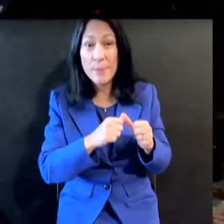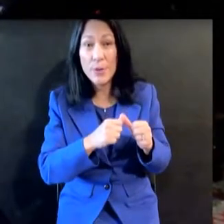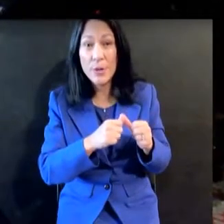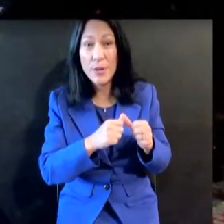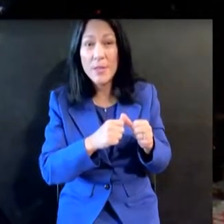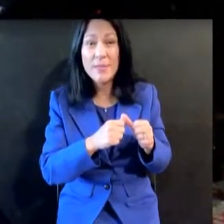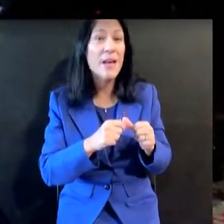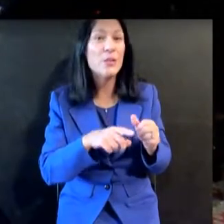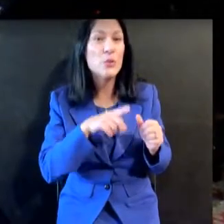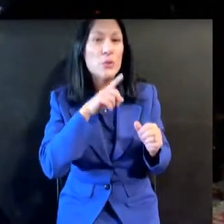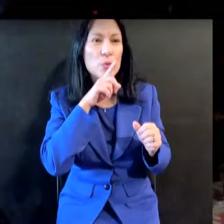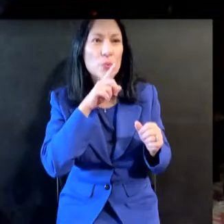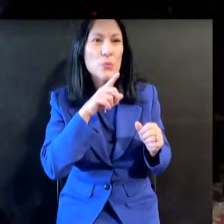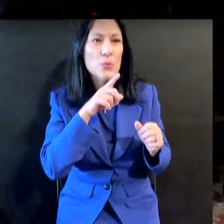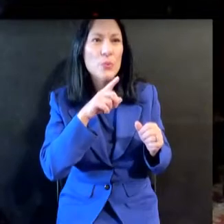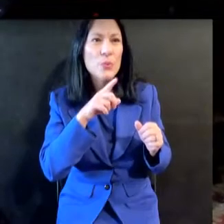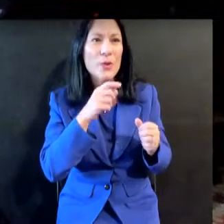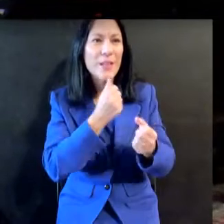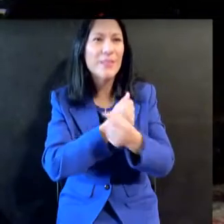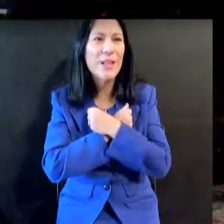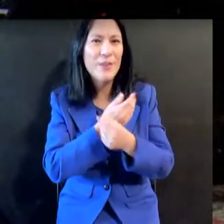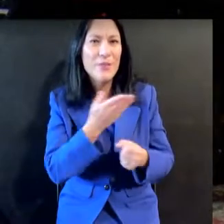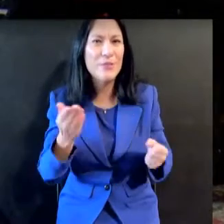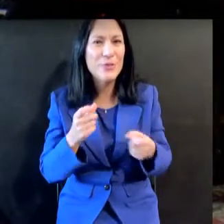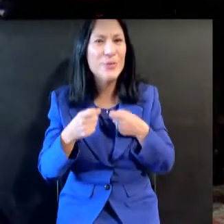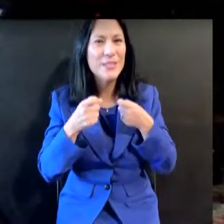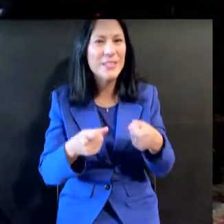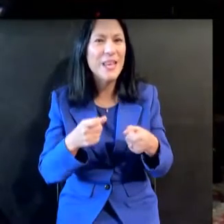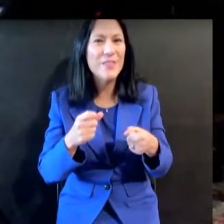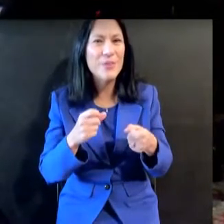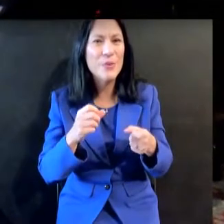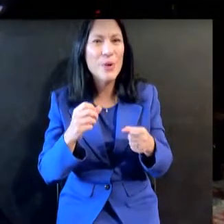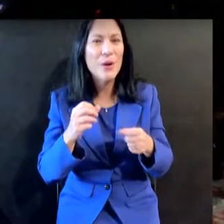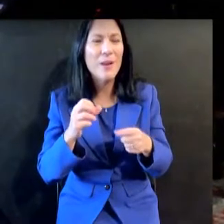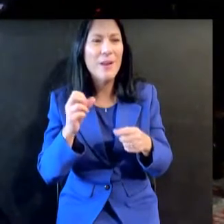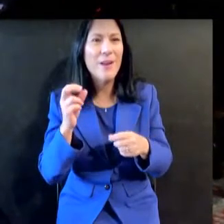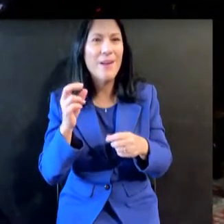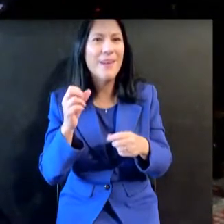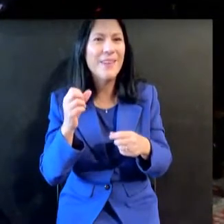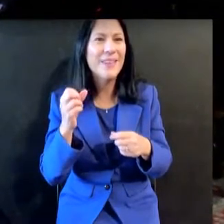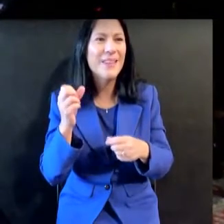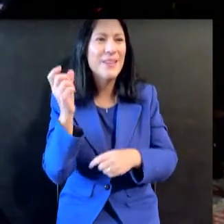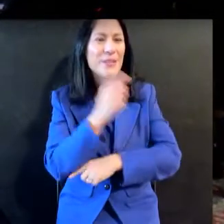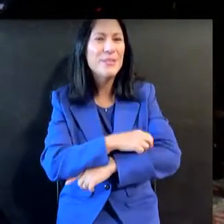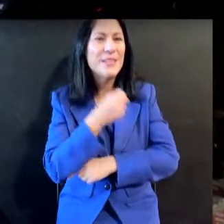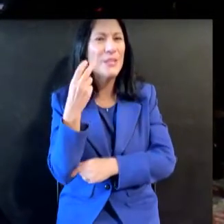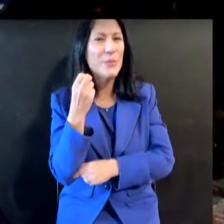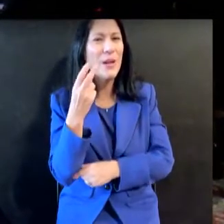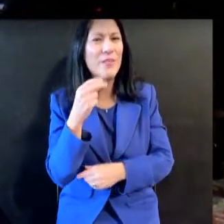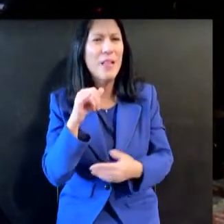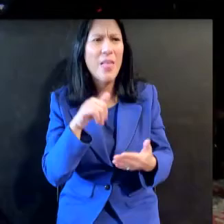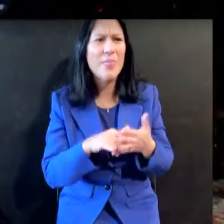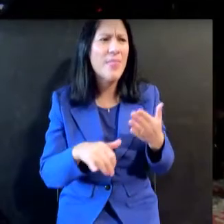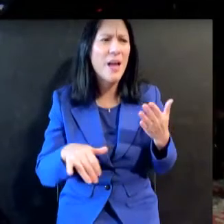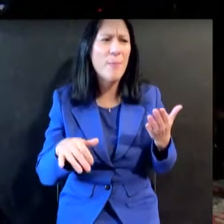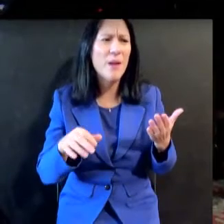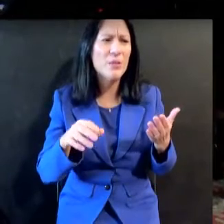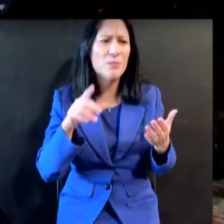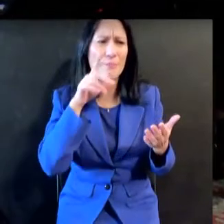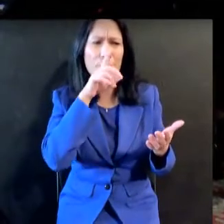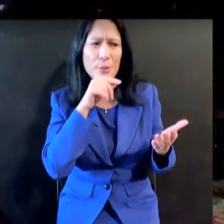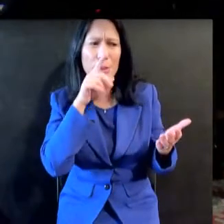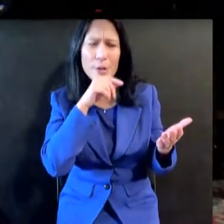psychotic, true love of yours gave you on day 12? I say psychotic because with that much poultry and fowl and musicians,